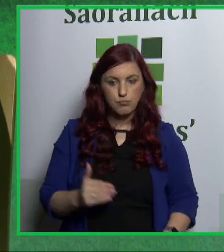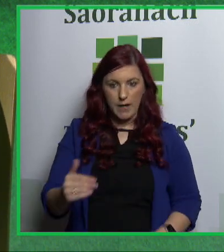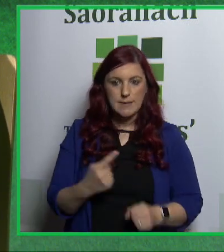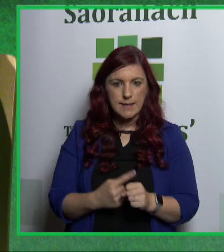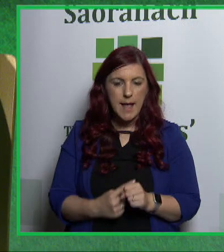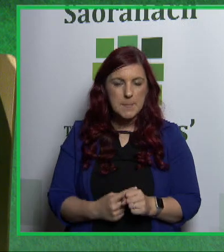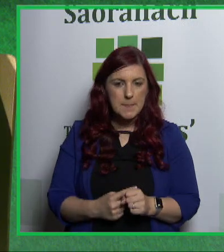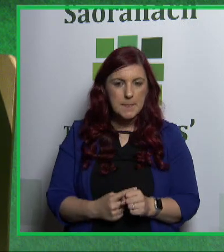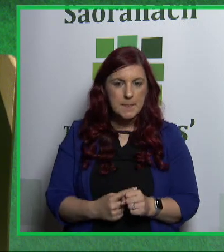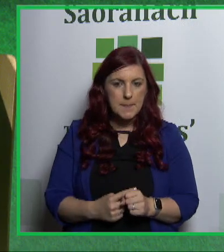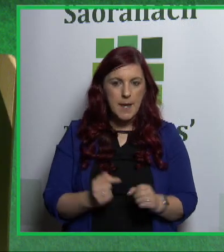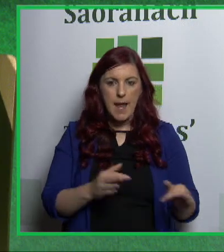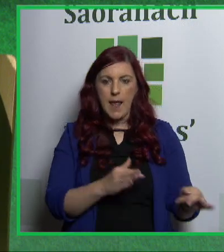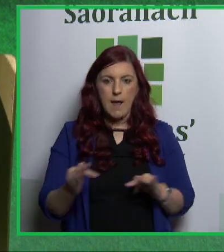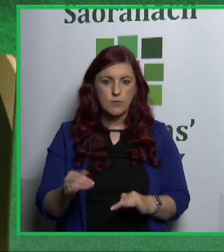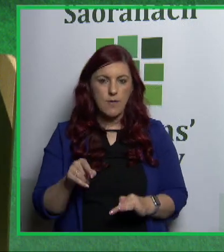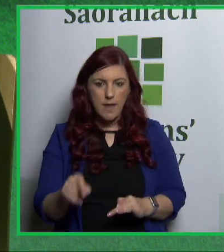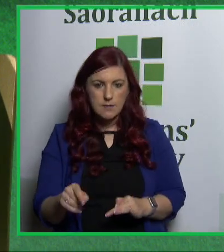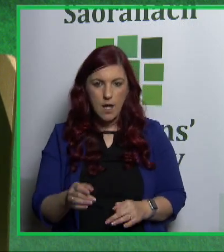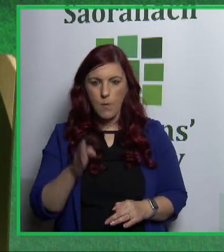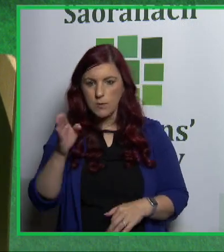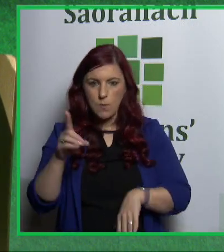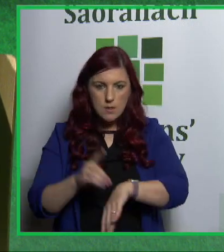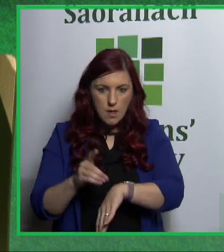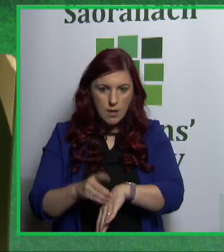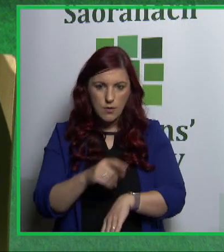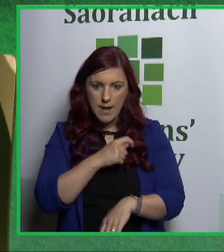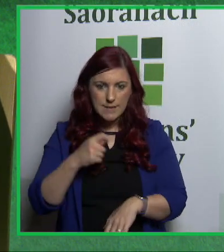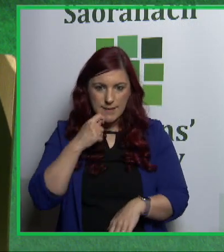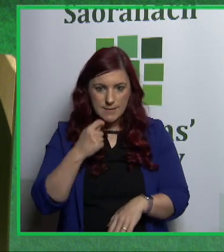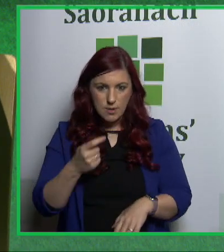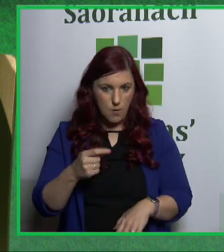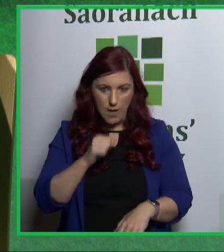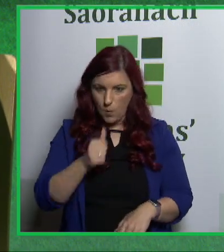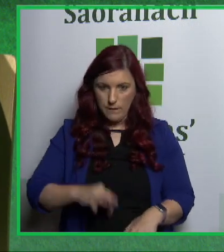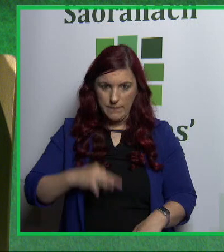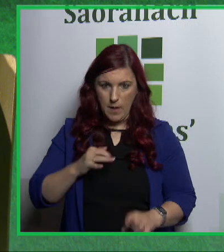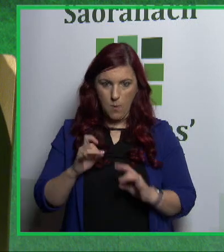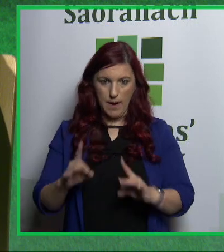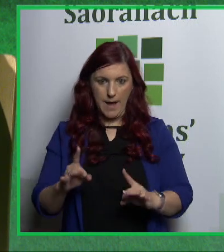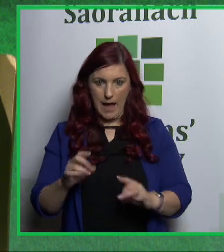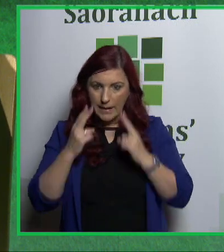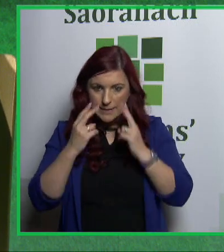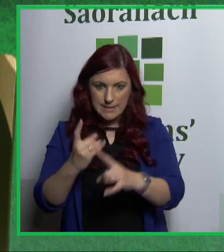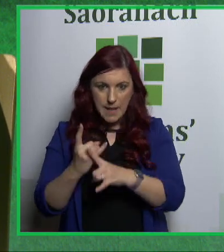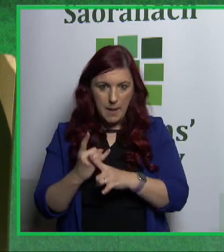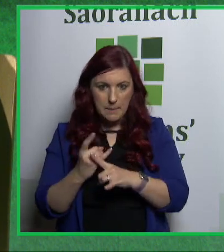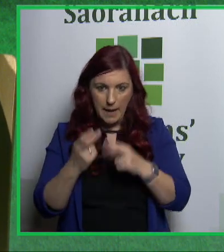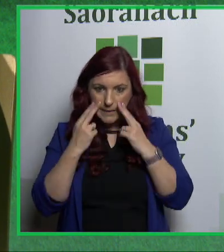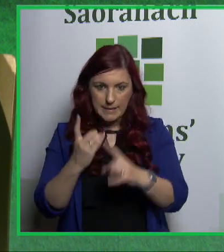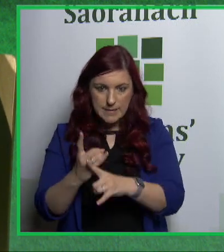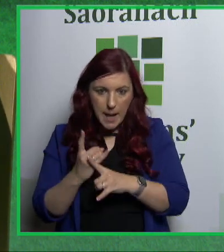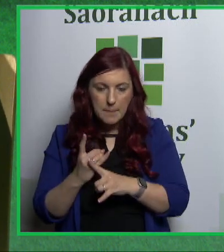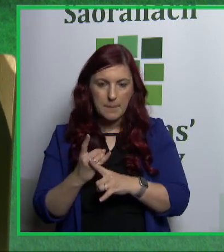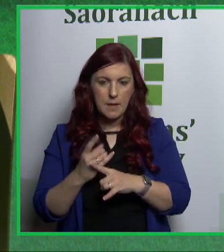And after that then I went to the doctor. I said, like, I'm not feeling okay at all, like I need help. I really needed help.